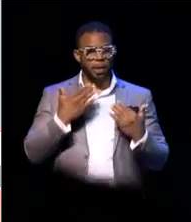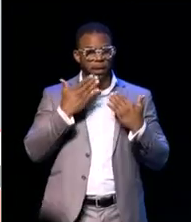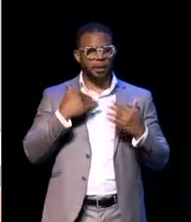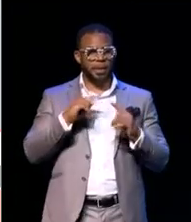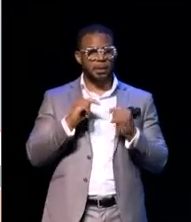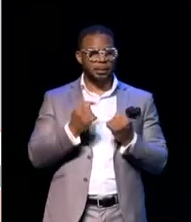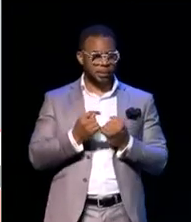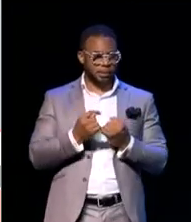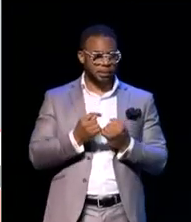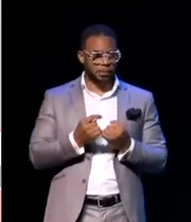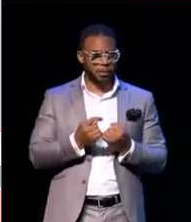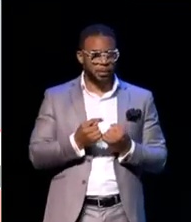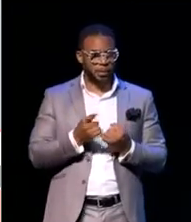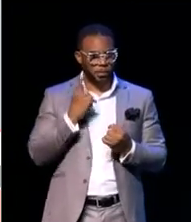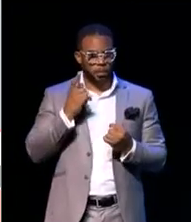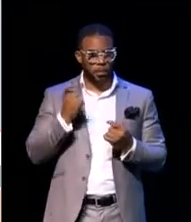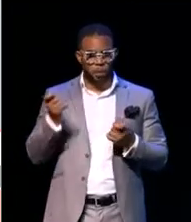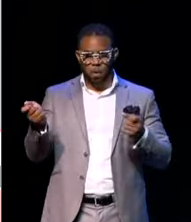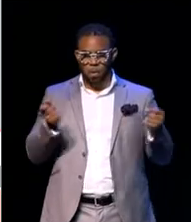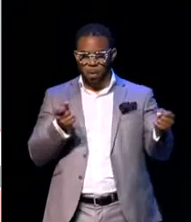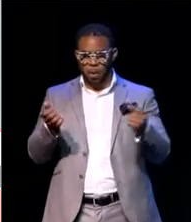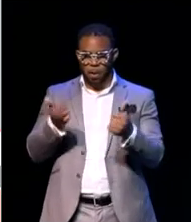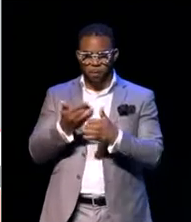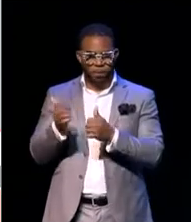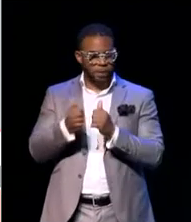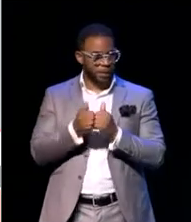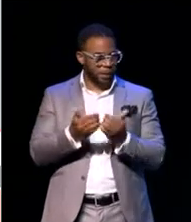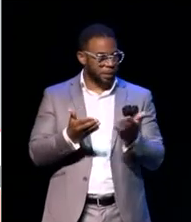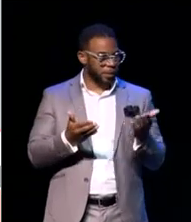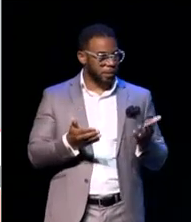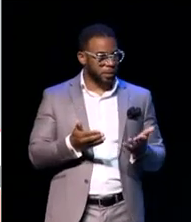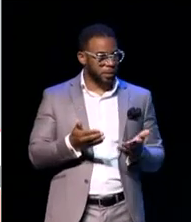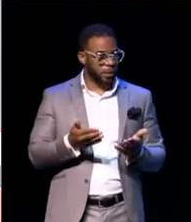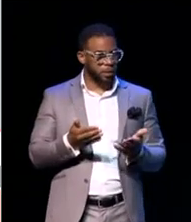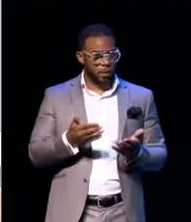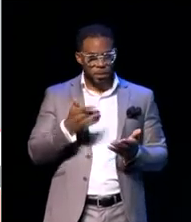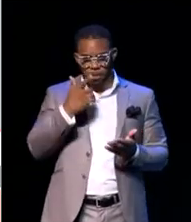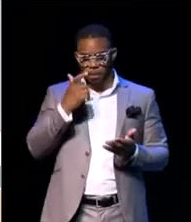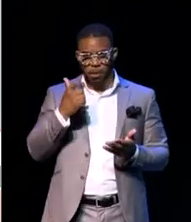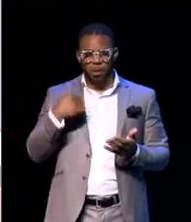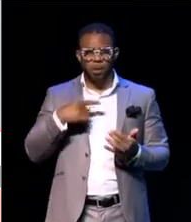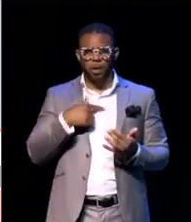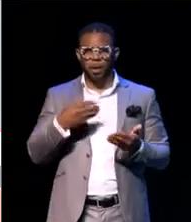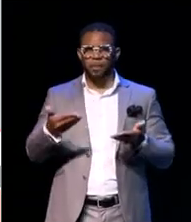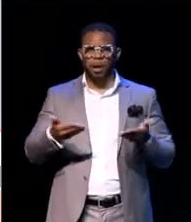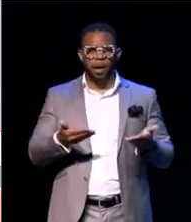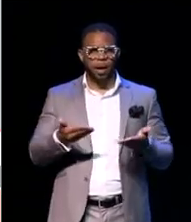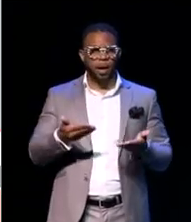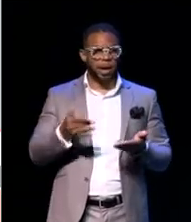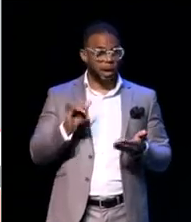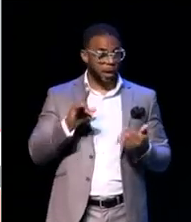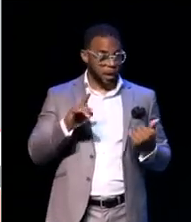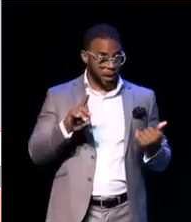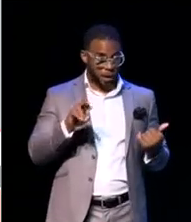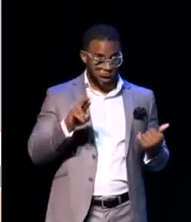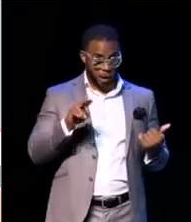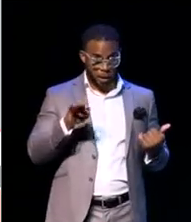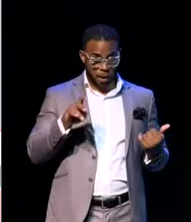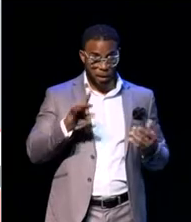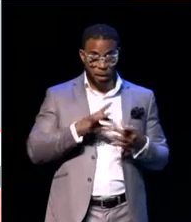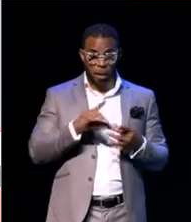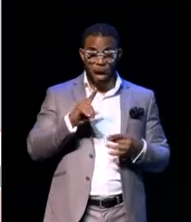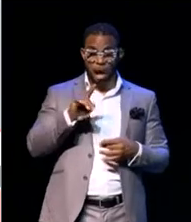my team for pulling everybody together because we have hired, like Dr. Nesbitt